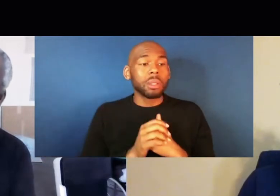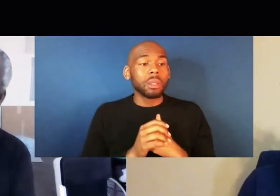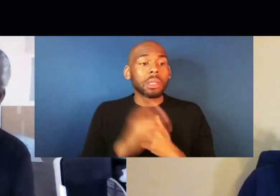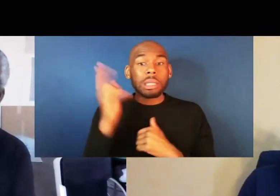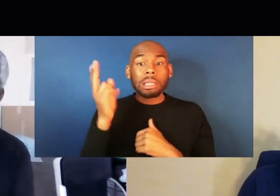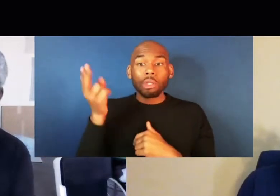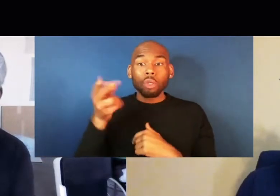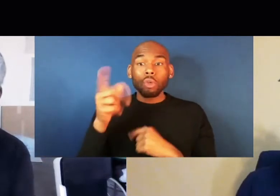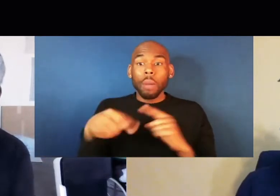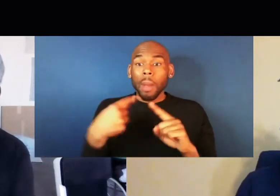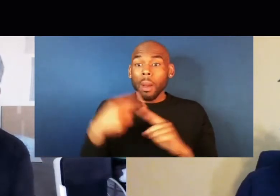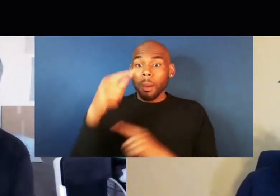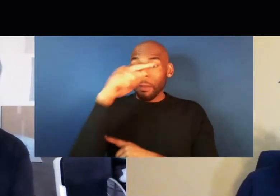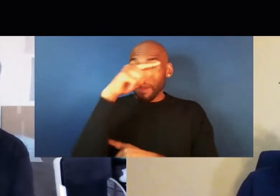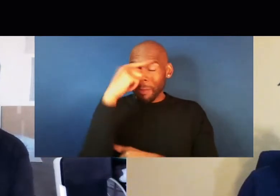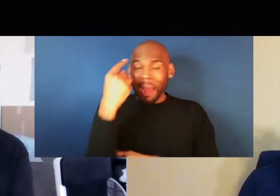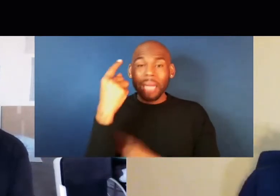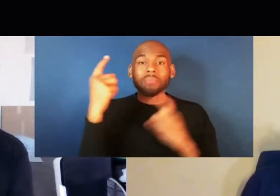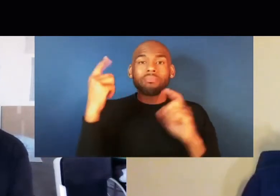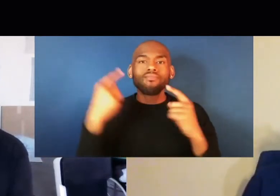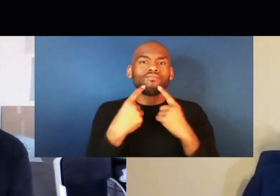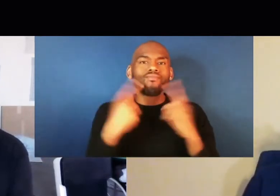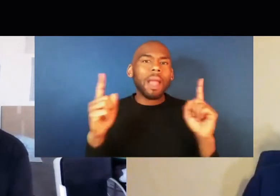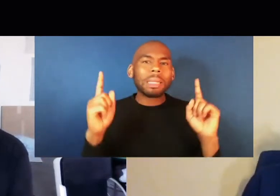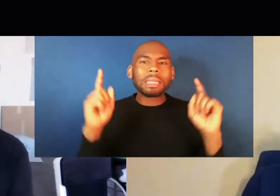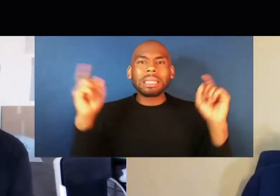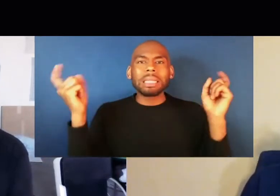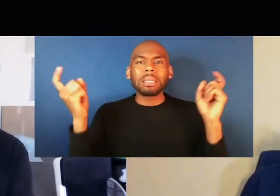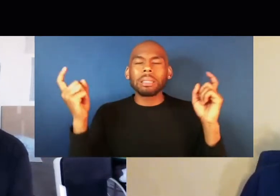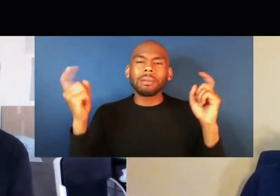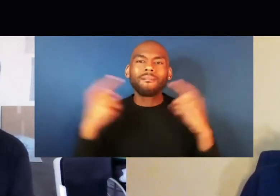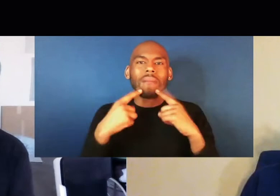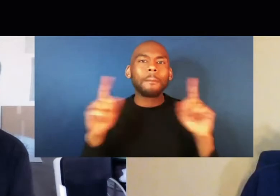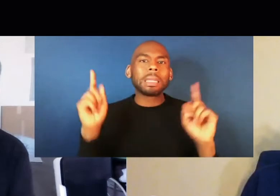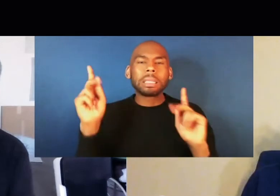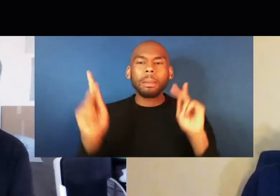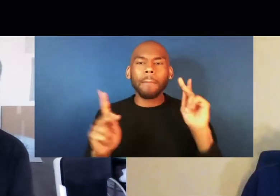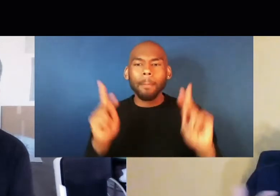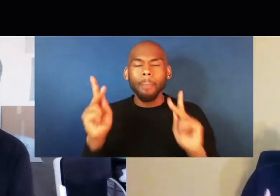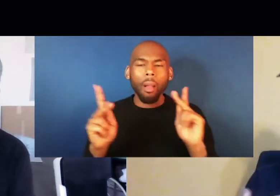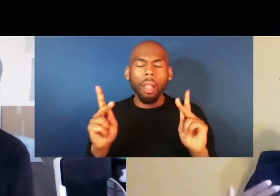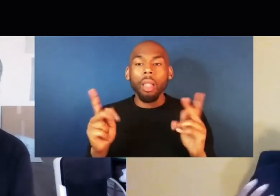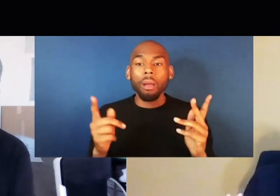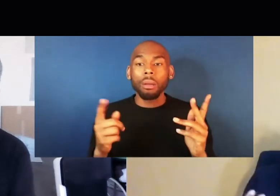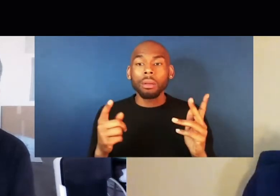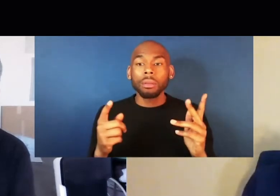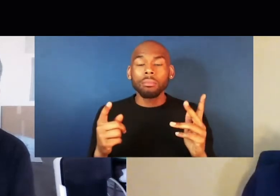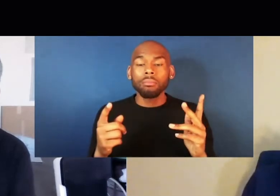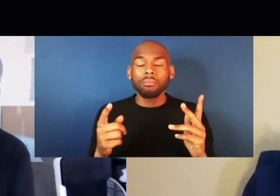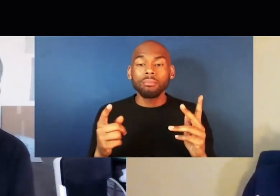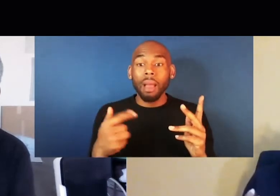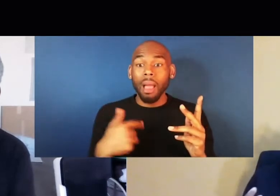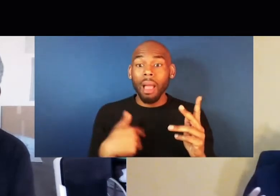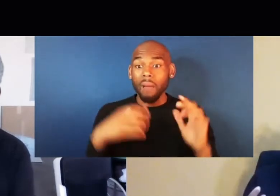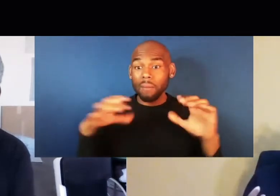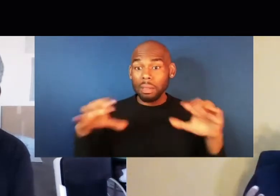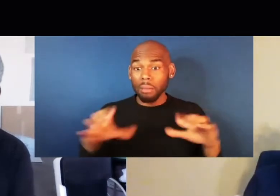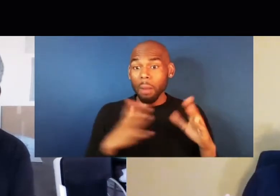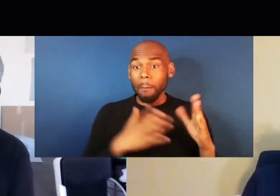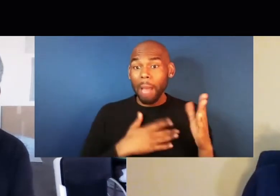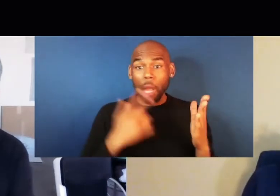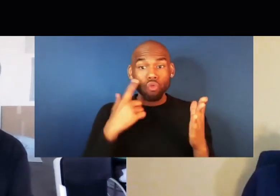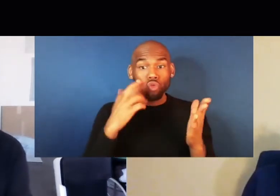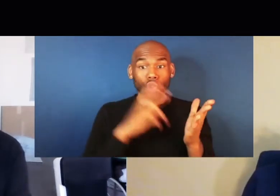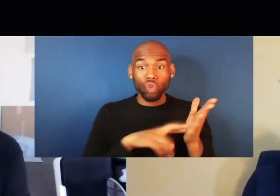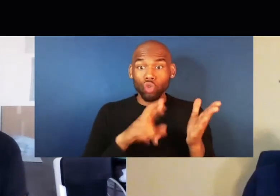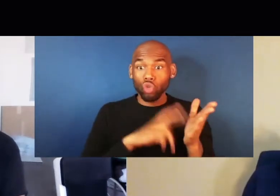history about like Black celebrities that like I done my research, and in